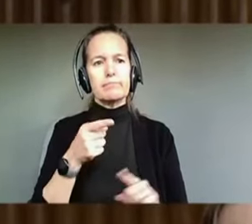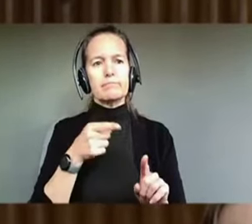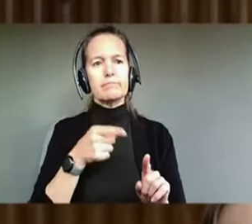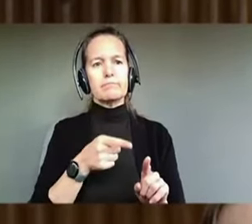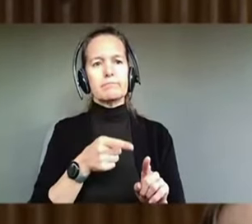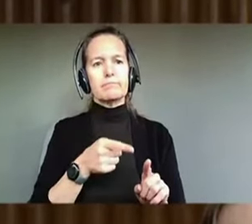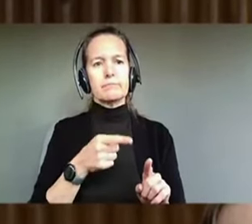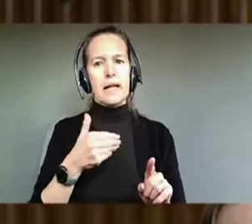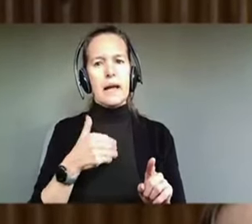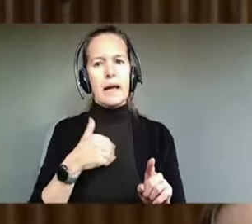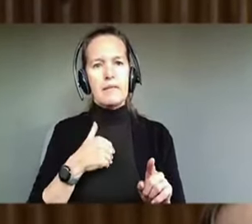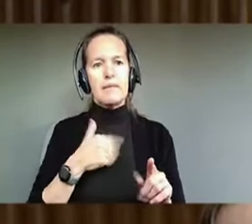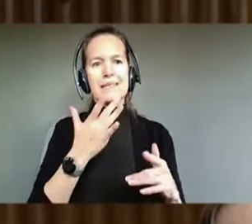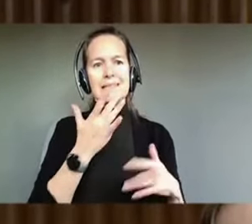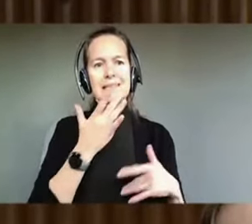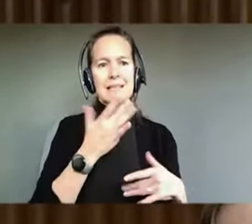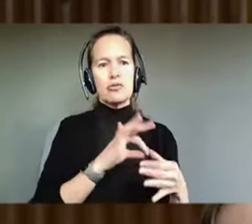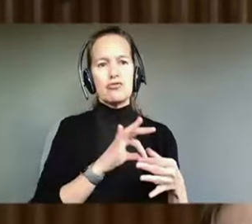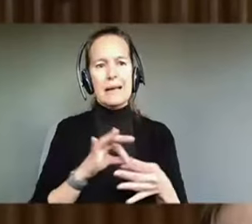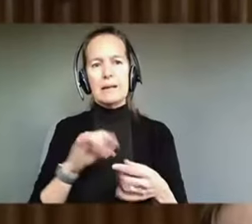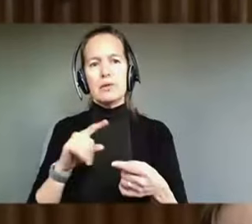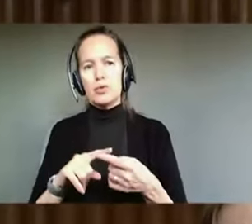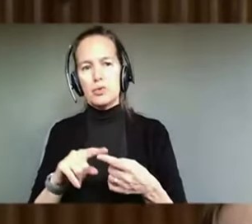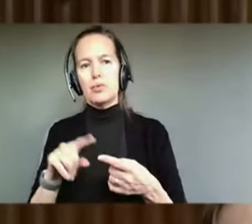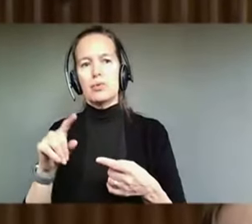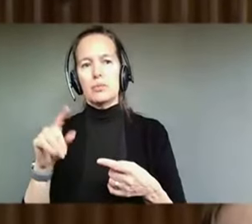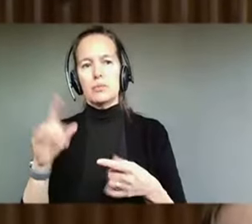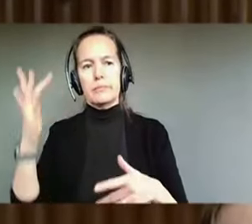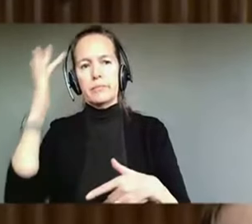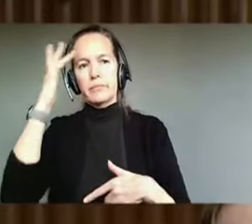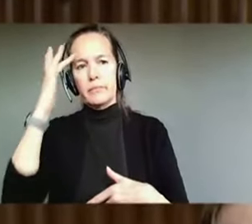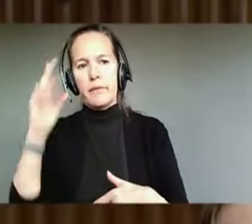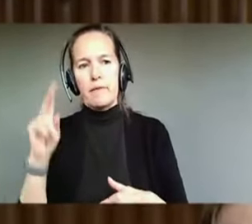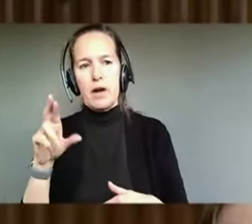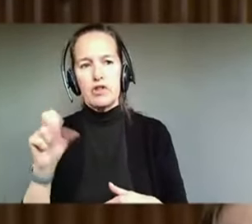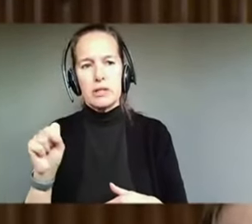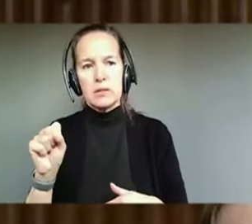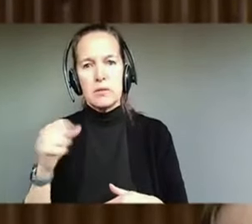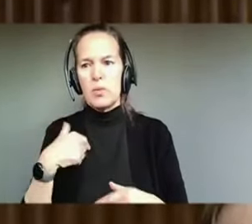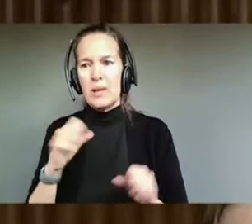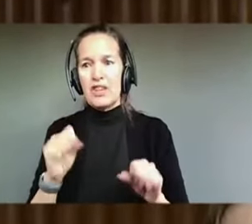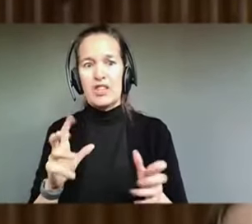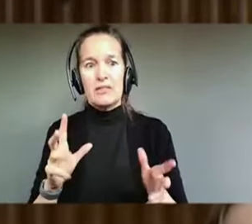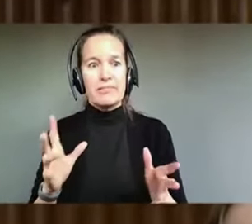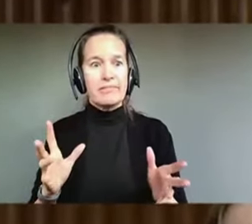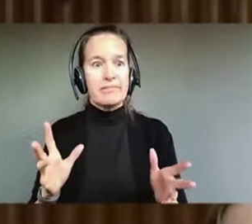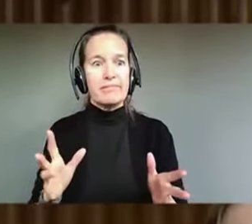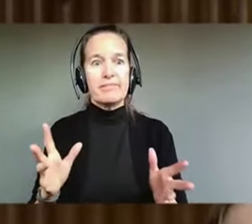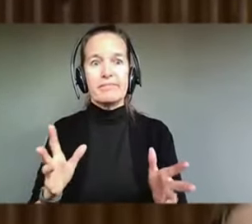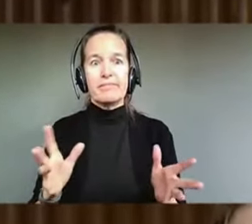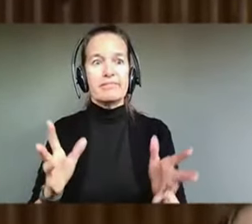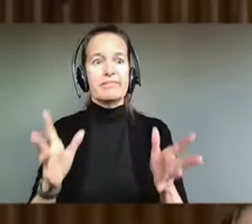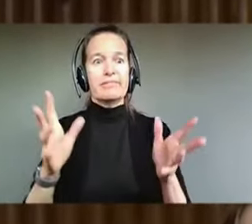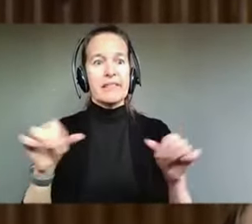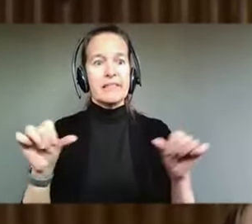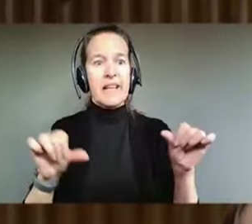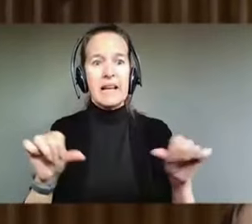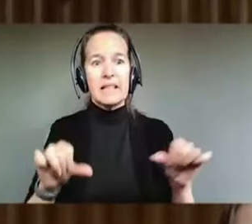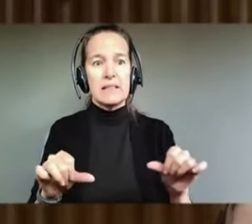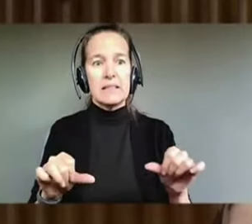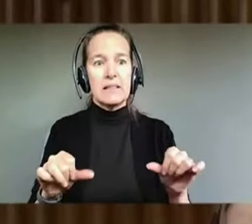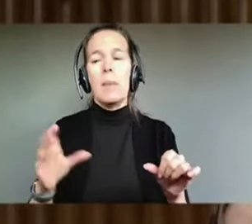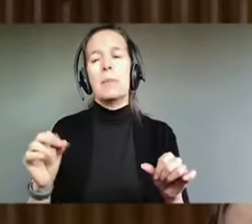some incredible science to drive the science forward. I mean, just historically, we didn't